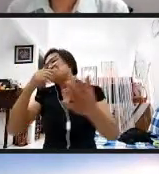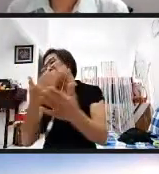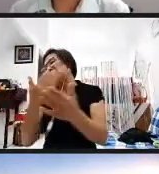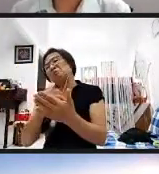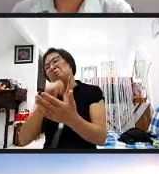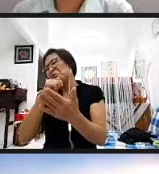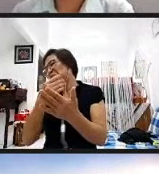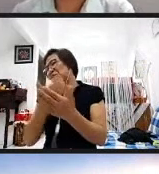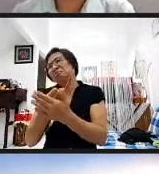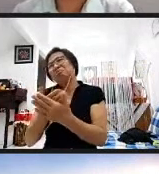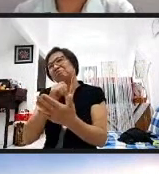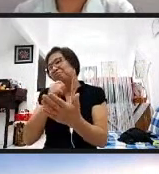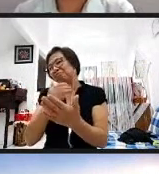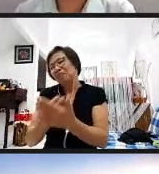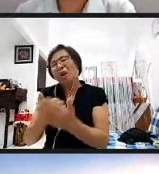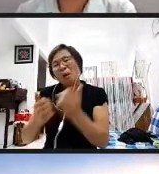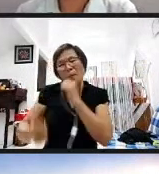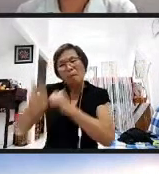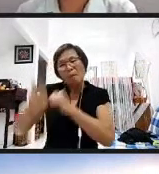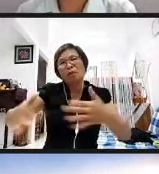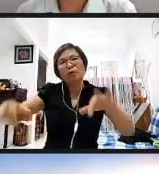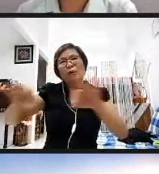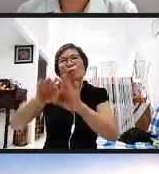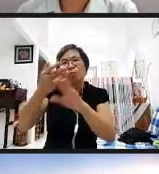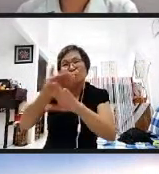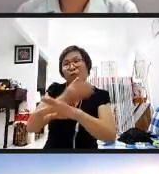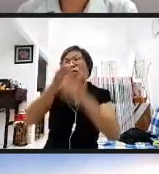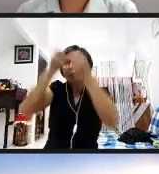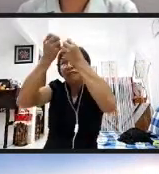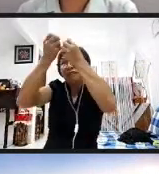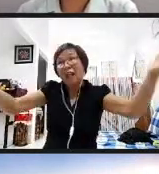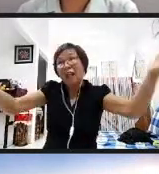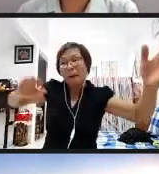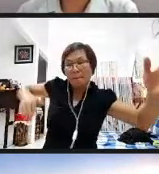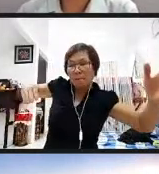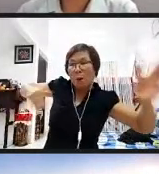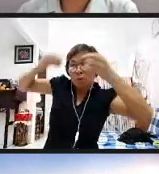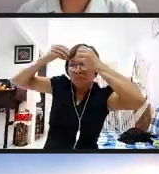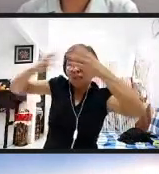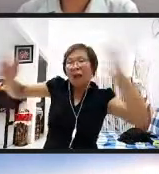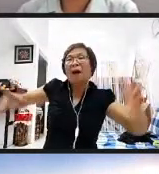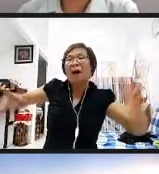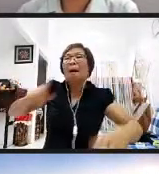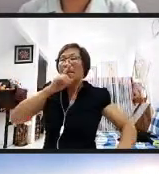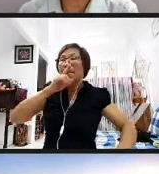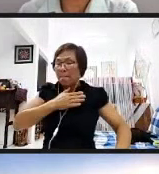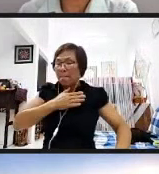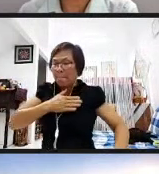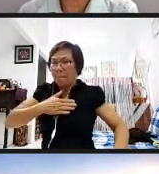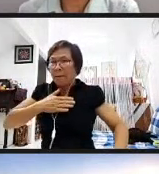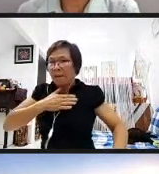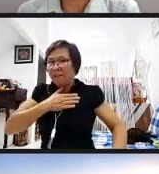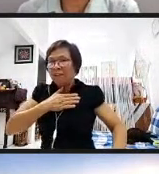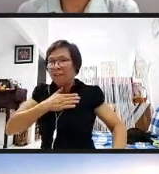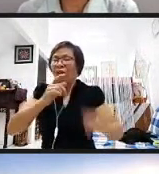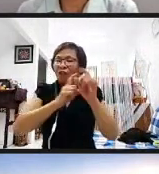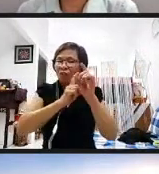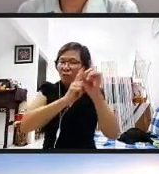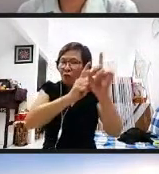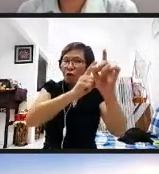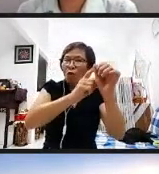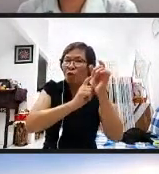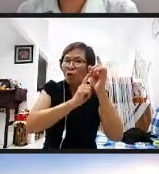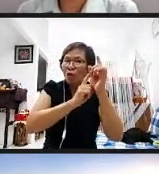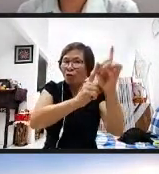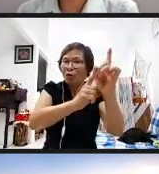most important thing, I think, before you break the news, first, make sure you don't break the precepts.